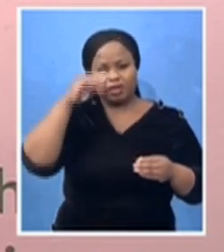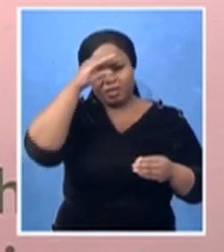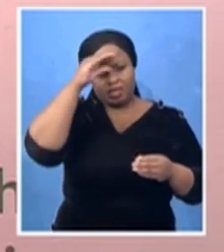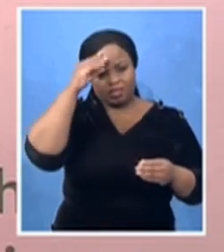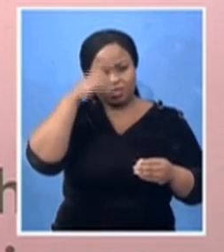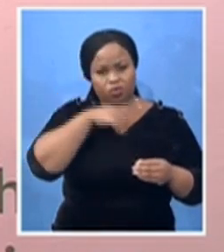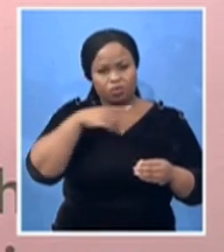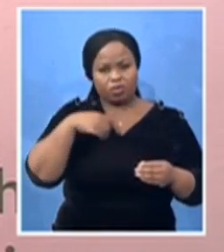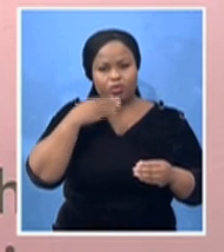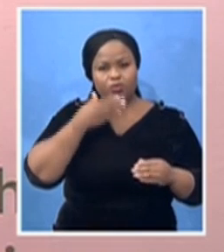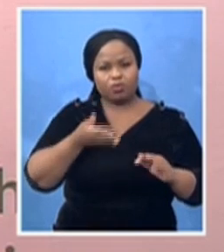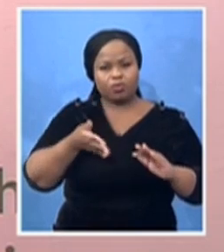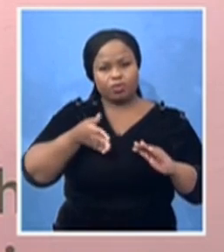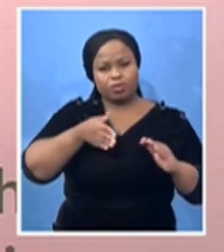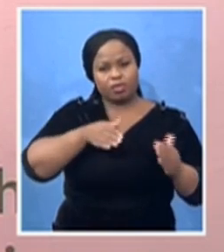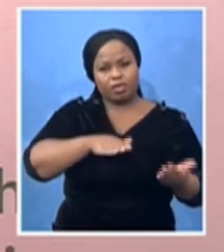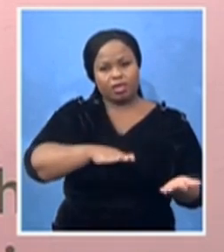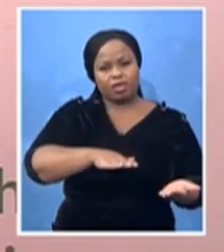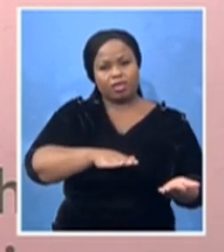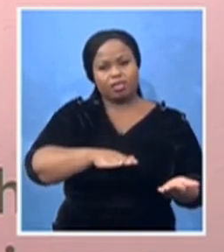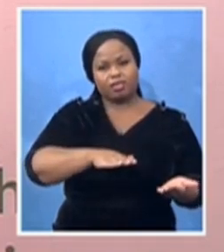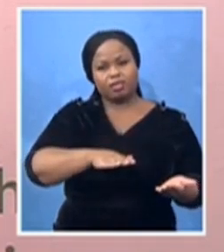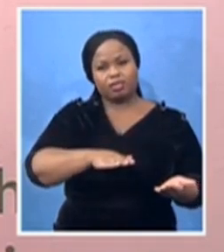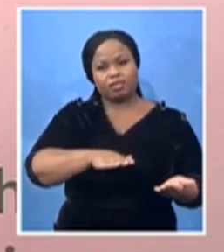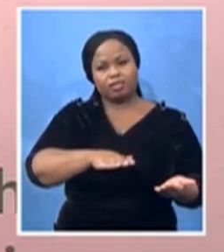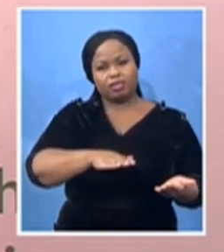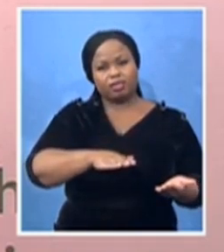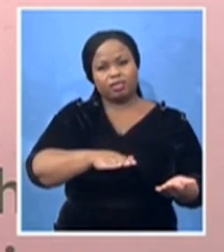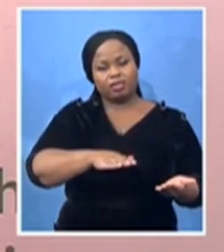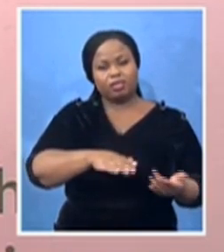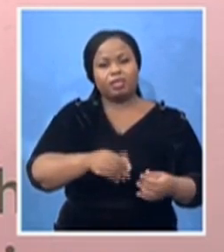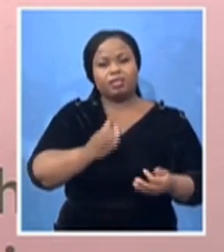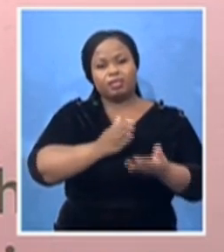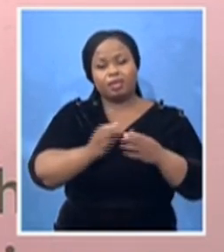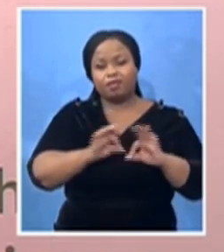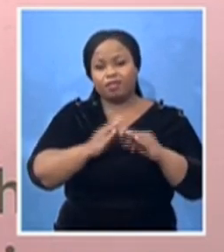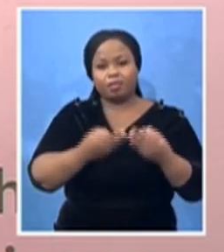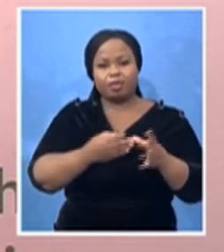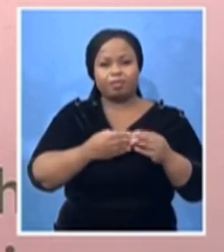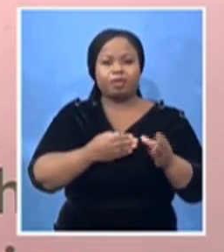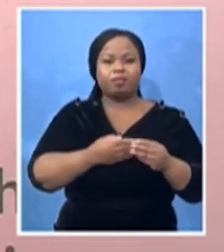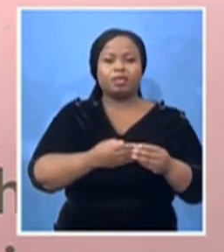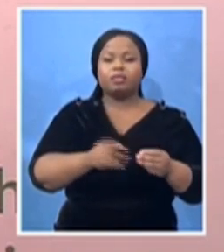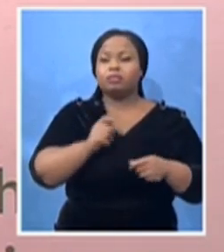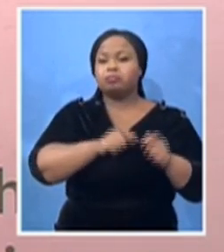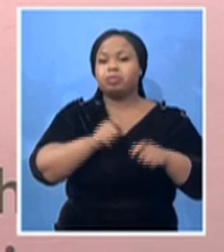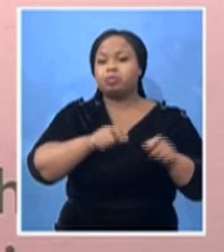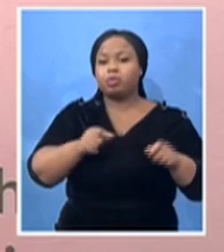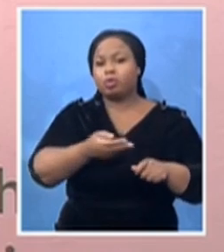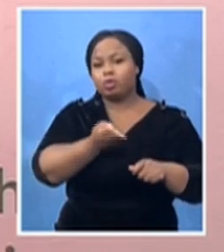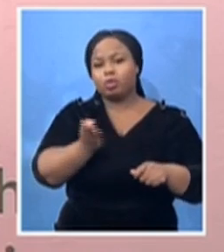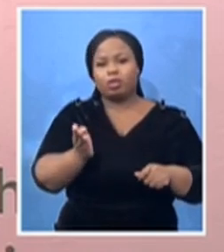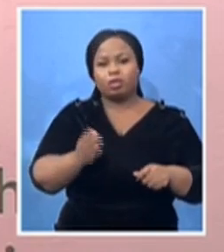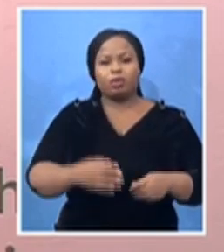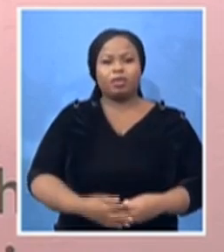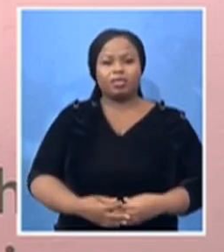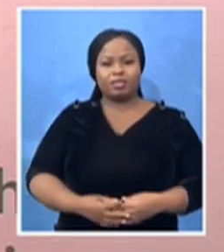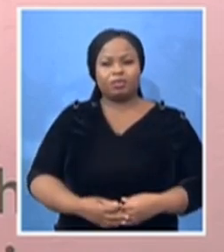of the families that have lost members who are members of staff. At this point, in the last count,